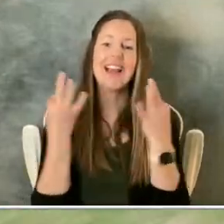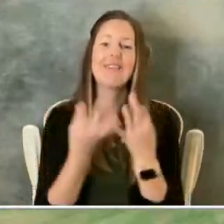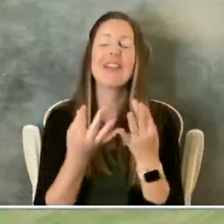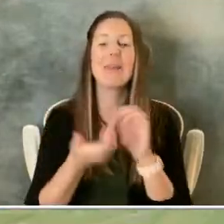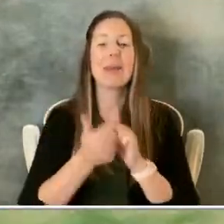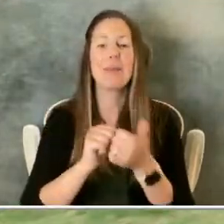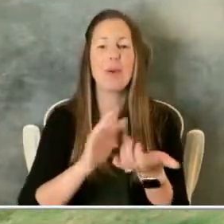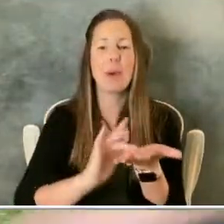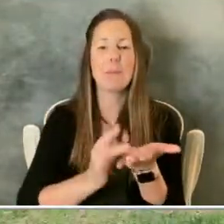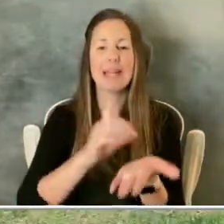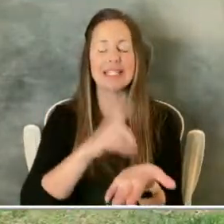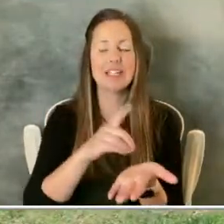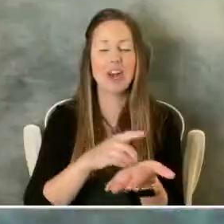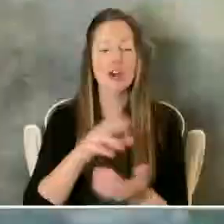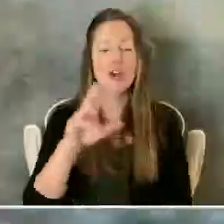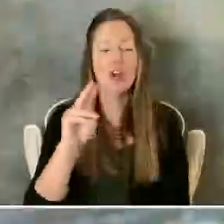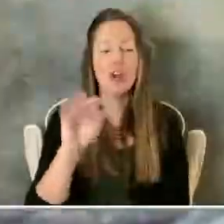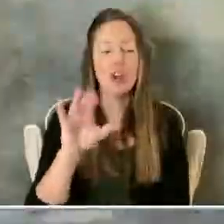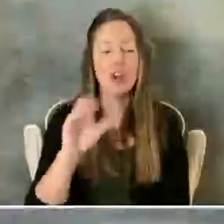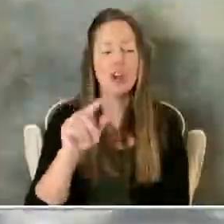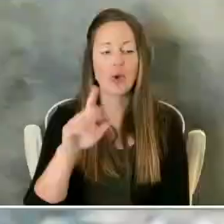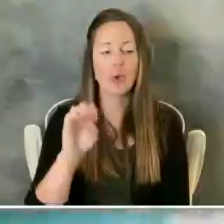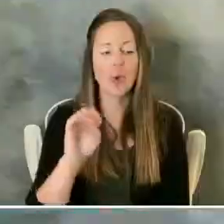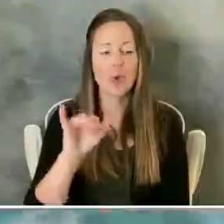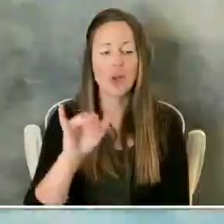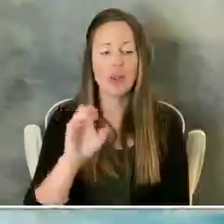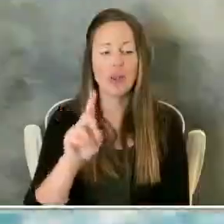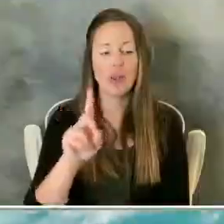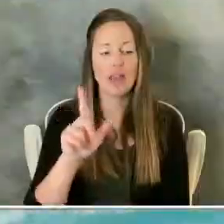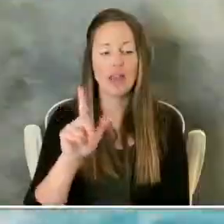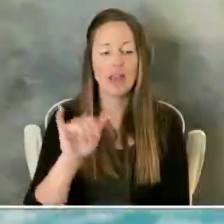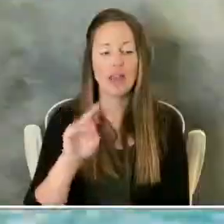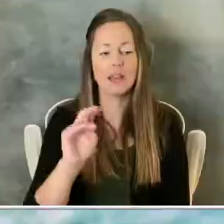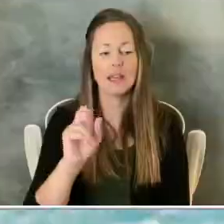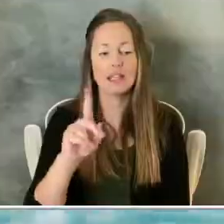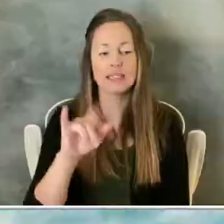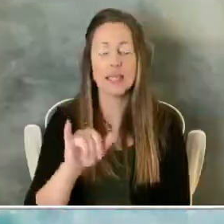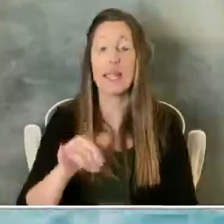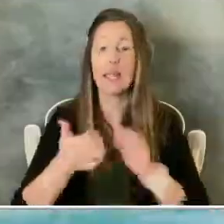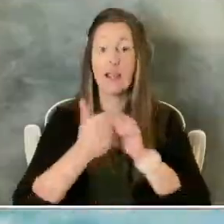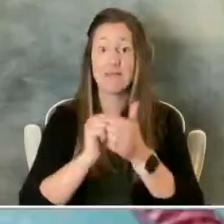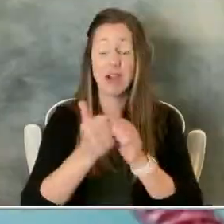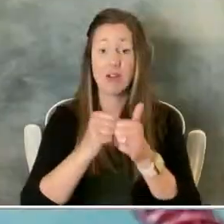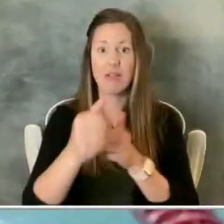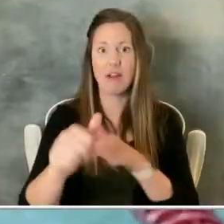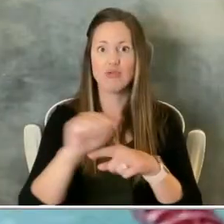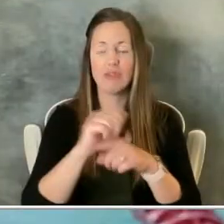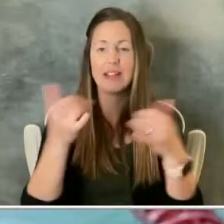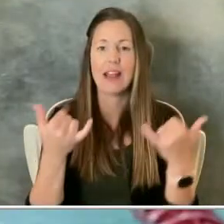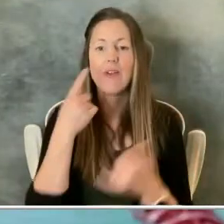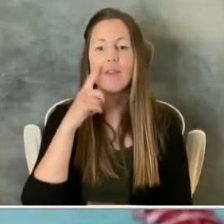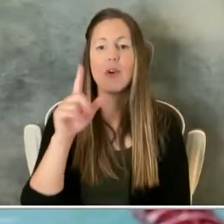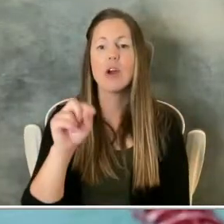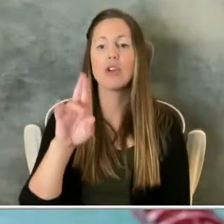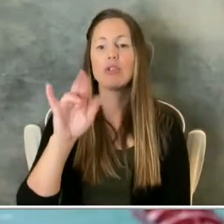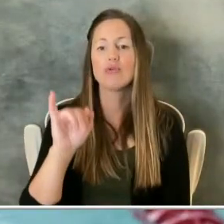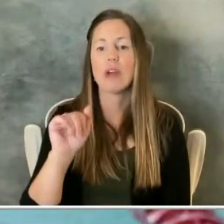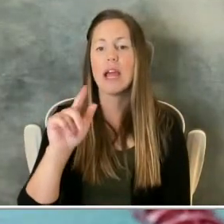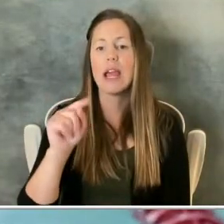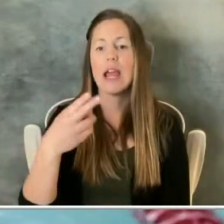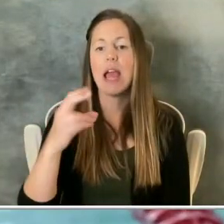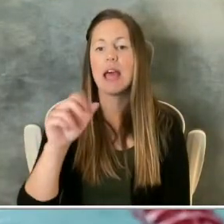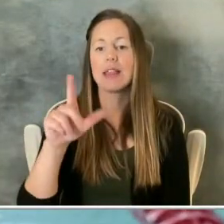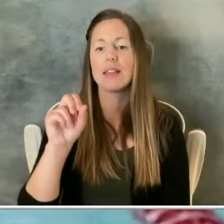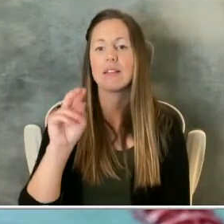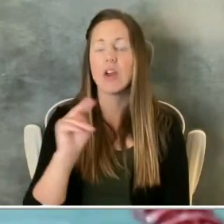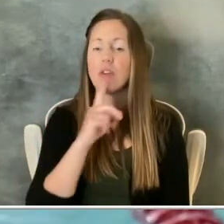Yedlinski is a marathon runner, currently training for a triathlon. Oh my goodness, it's probably one of the most